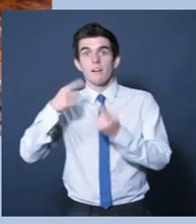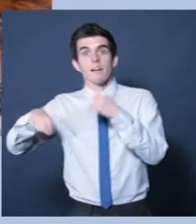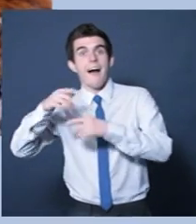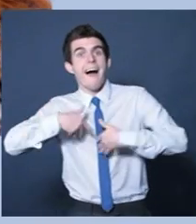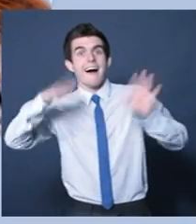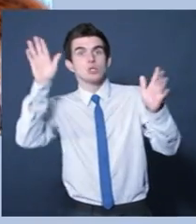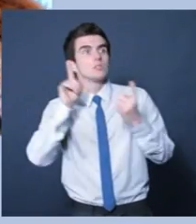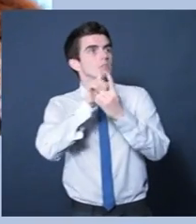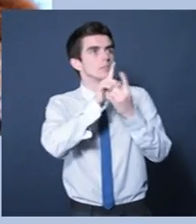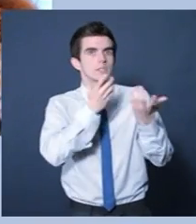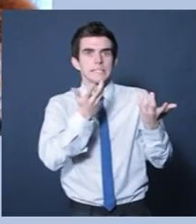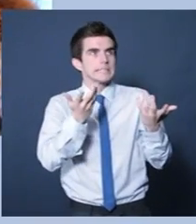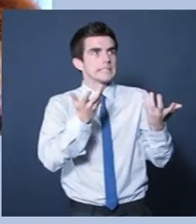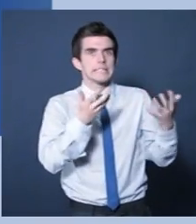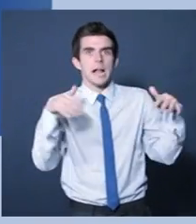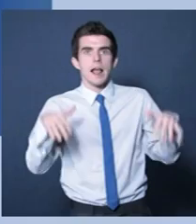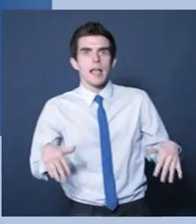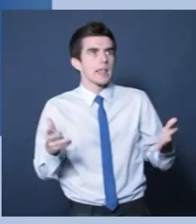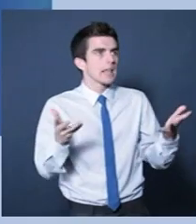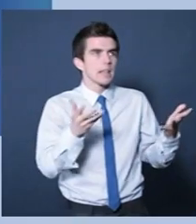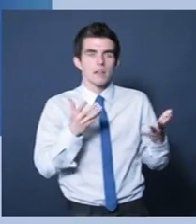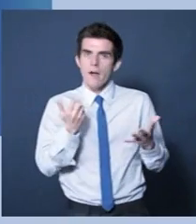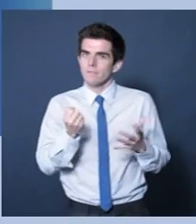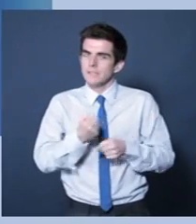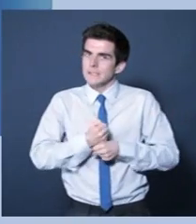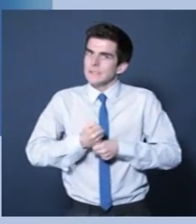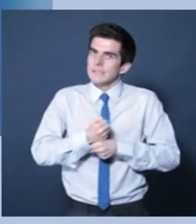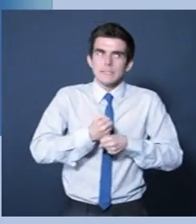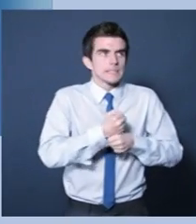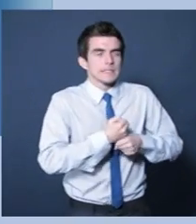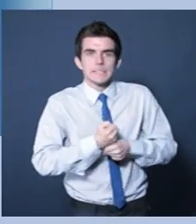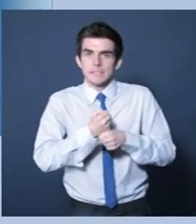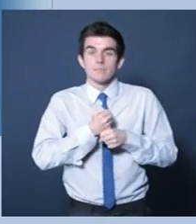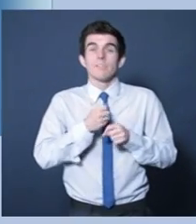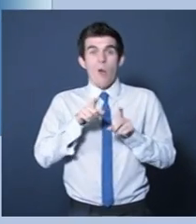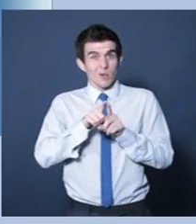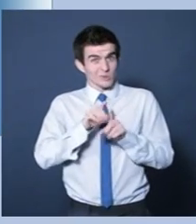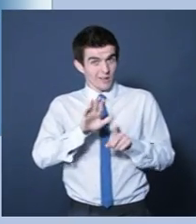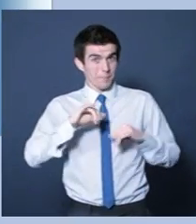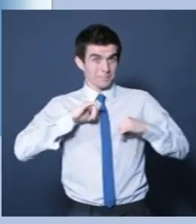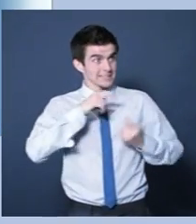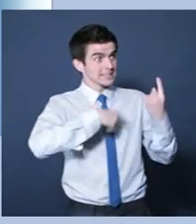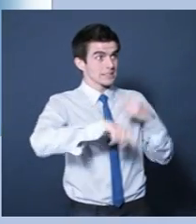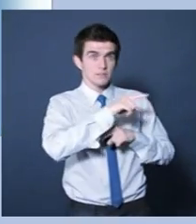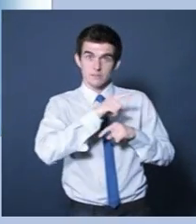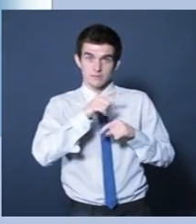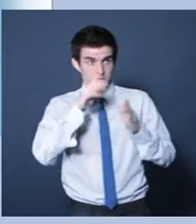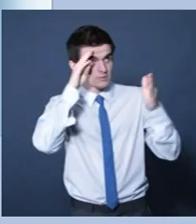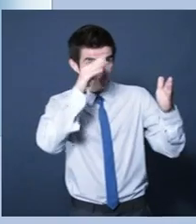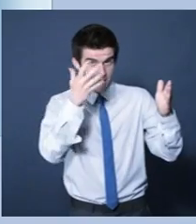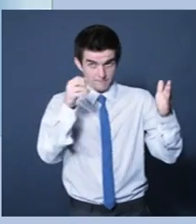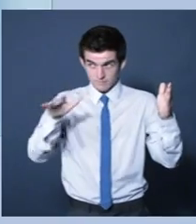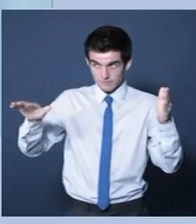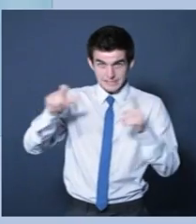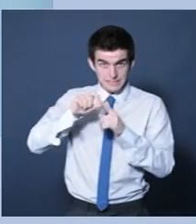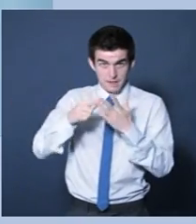social issue of excluding people and the frustration they feel, but there are business cases as well. So, for example, there's the spending power